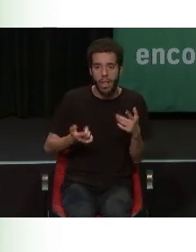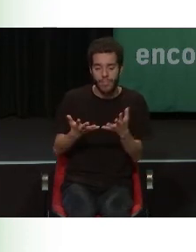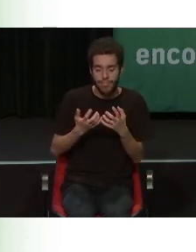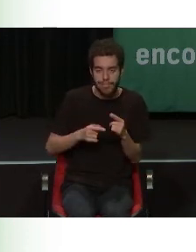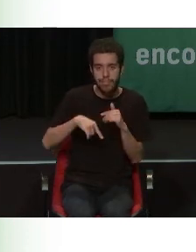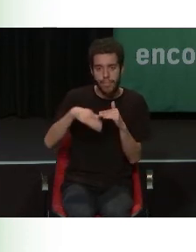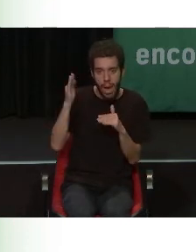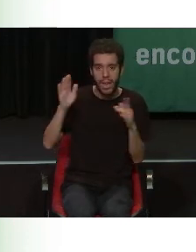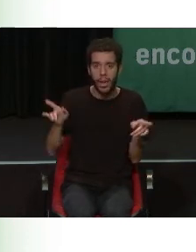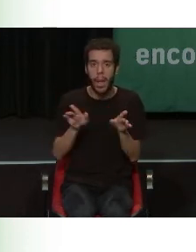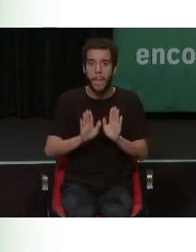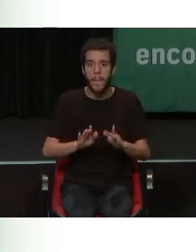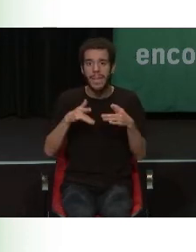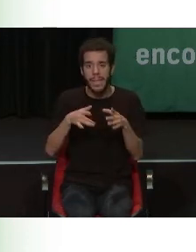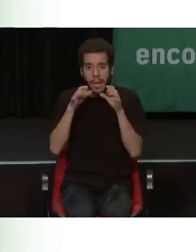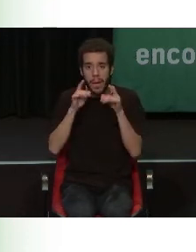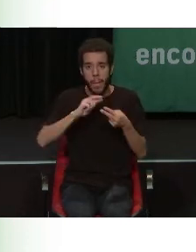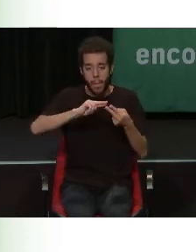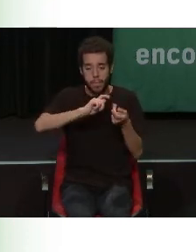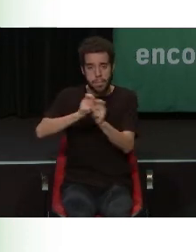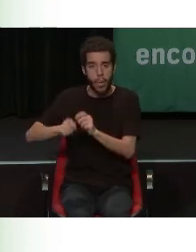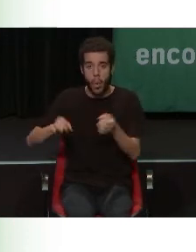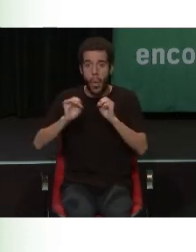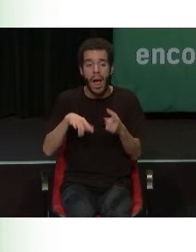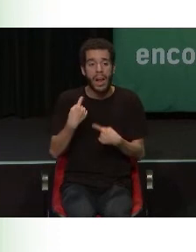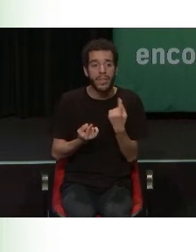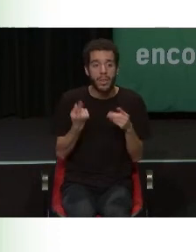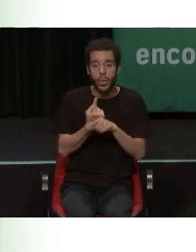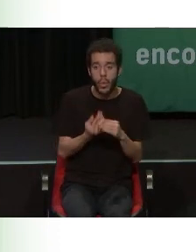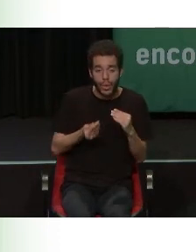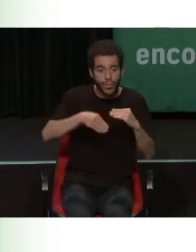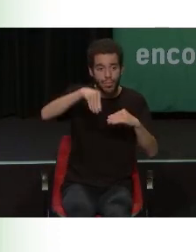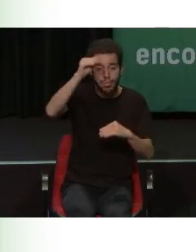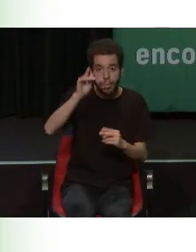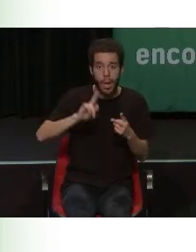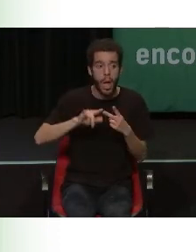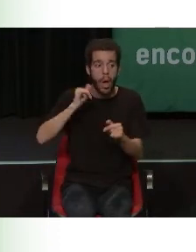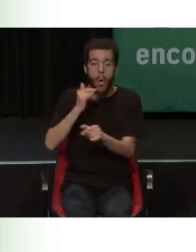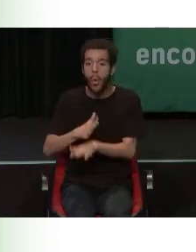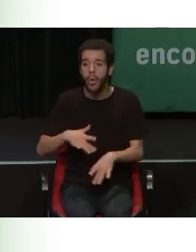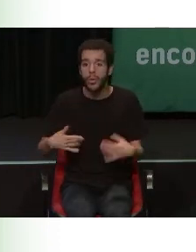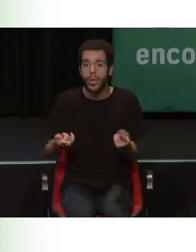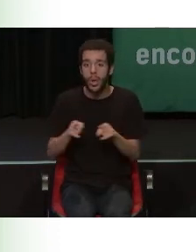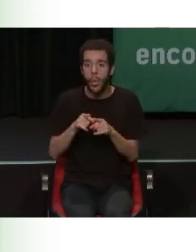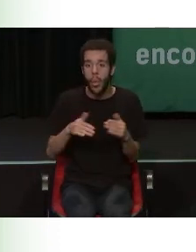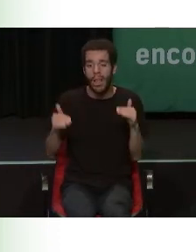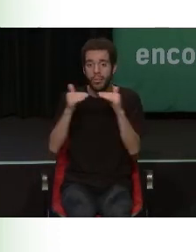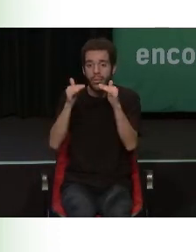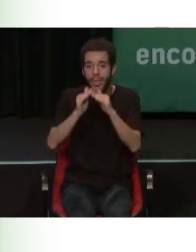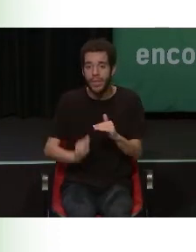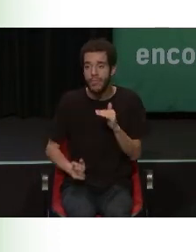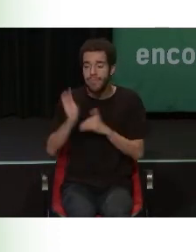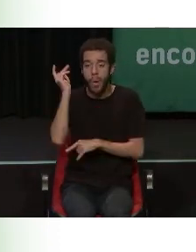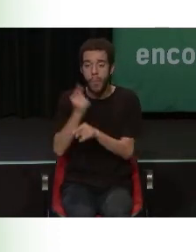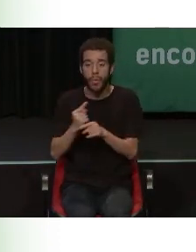without necessarily having mutations. In some cases, they have gains. In some cases, we don't know the reason for the high levels of expression. But